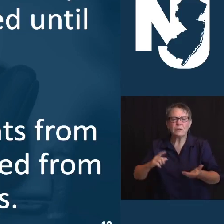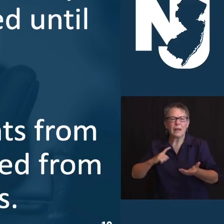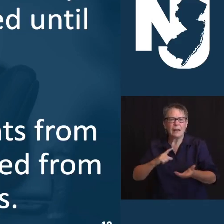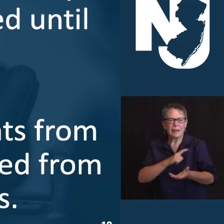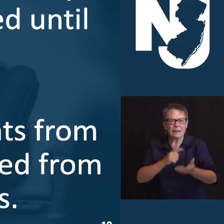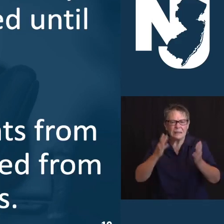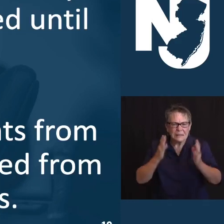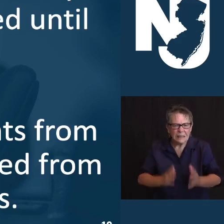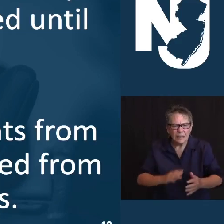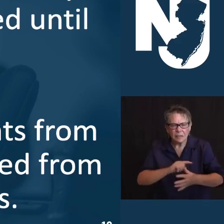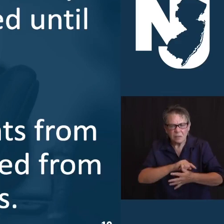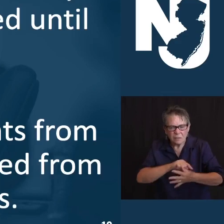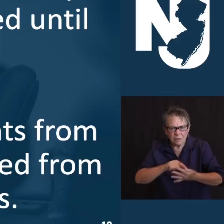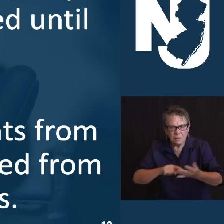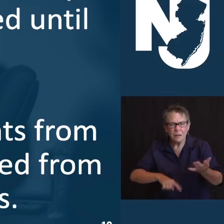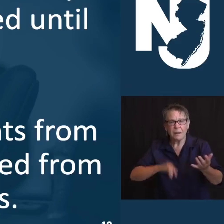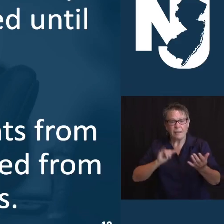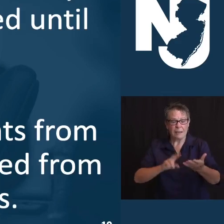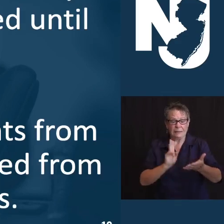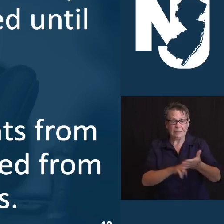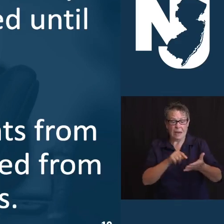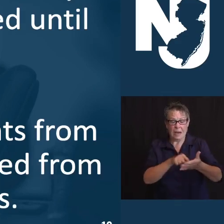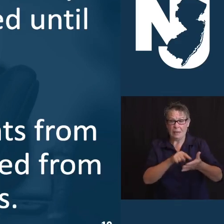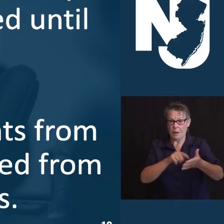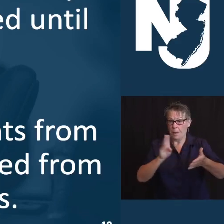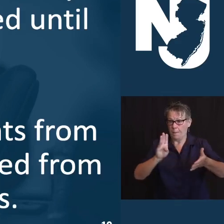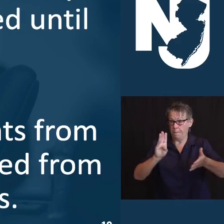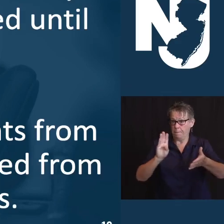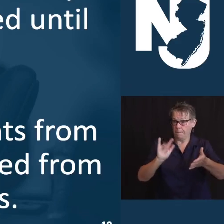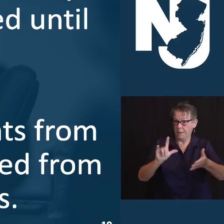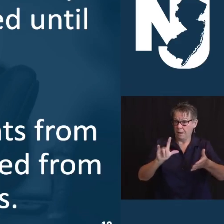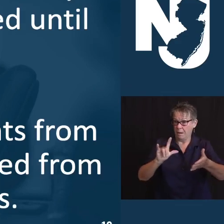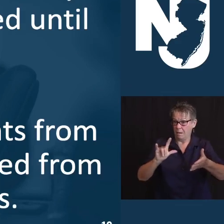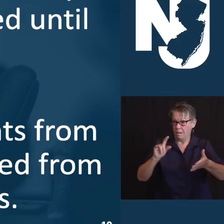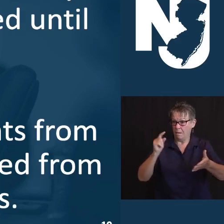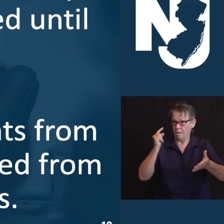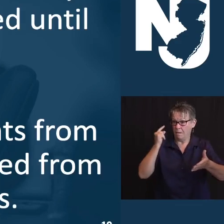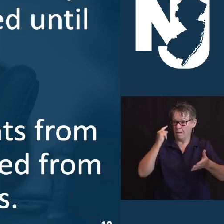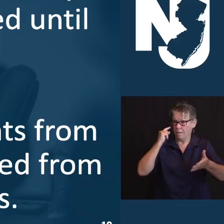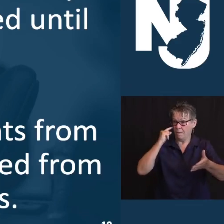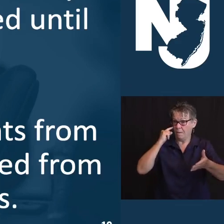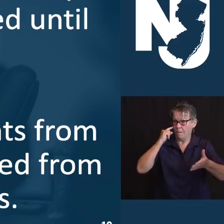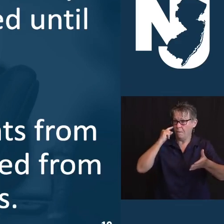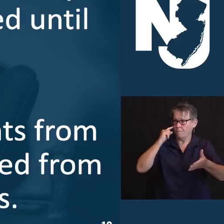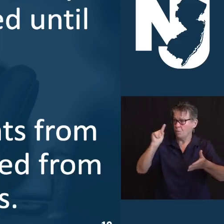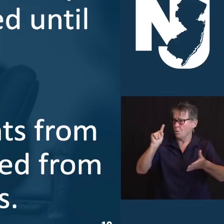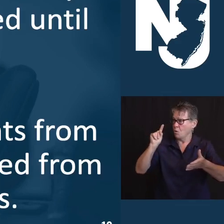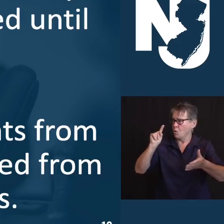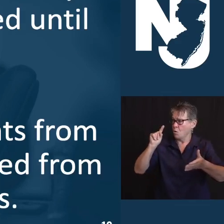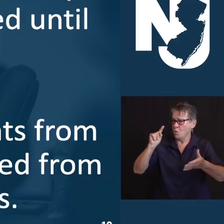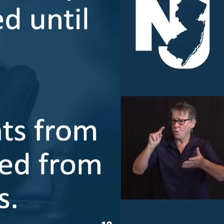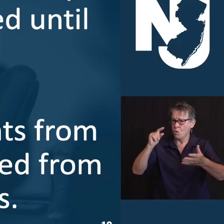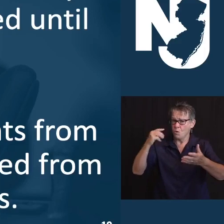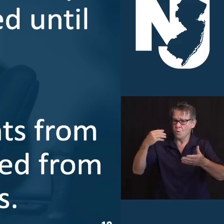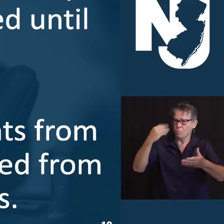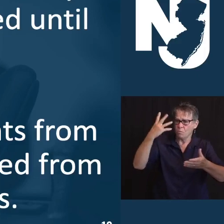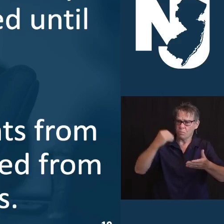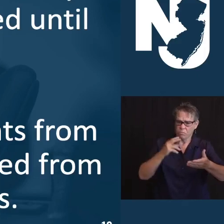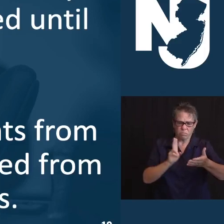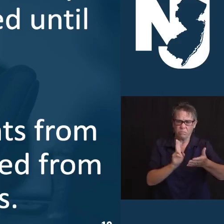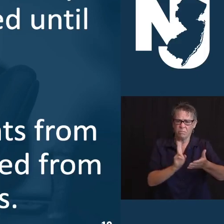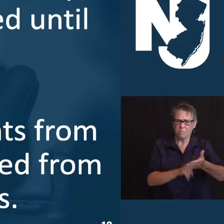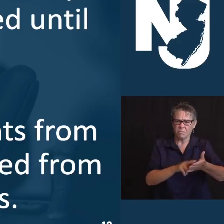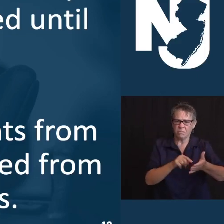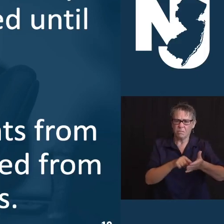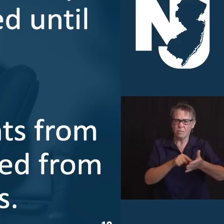bill. It'll be a photo op only, I believe. We're not doing anything with the press because it's right after this. But it will officially end the